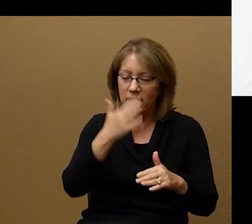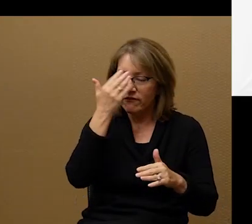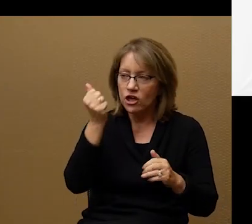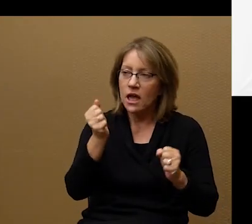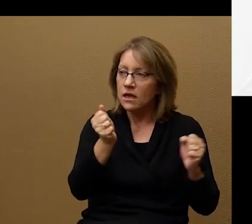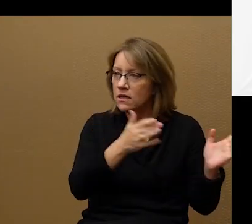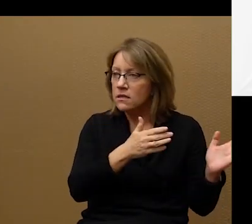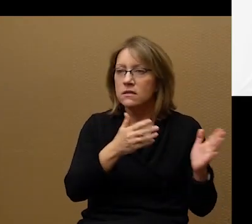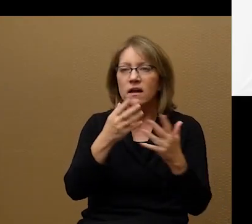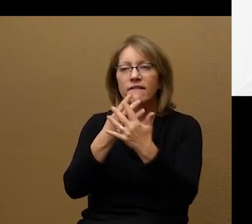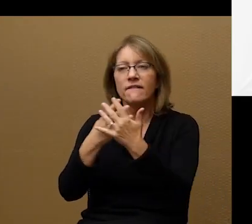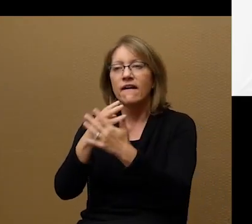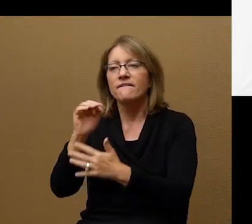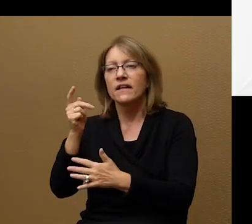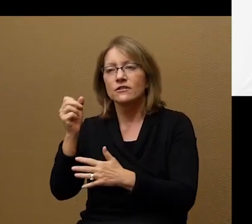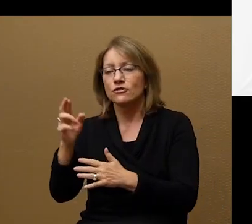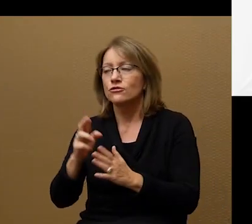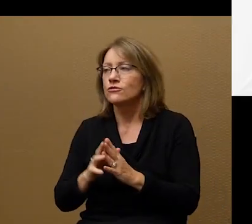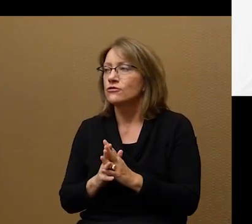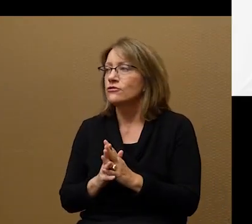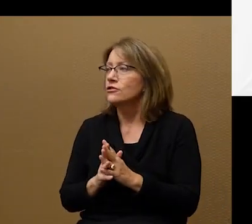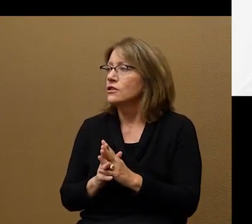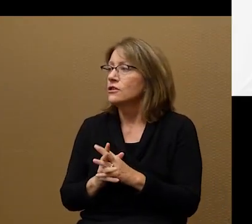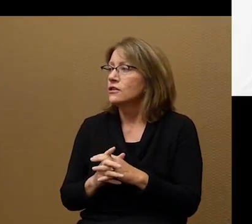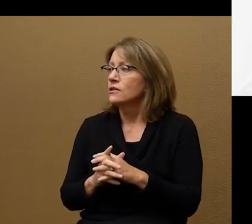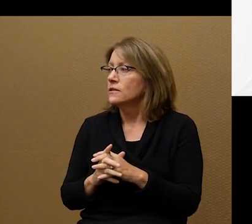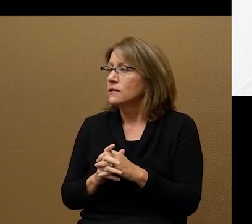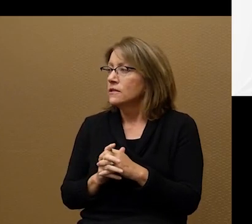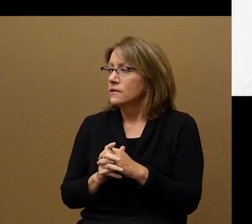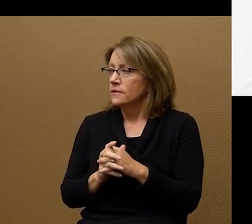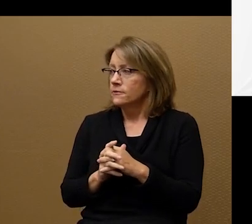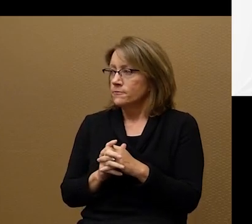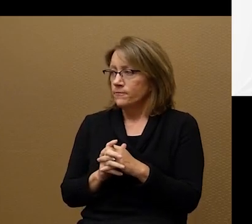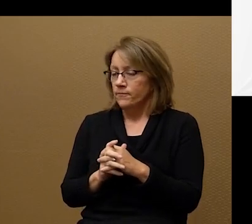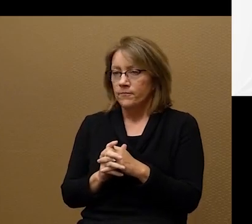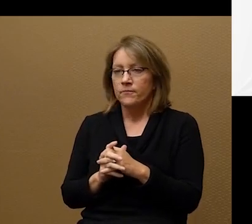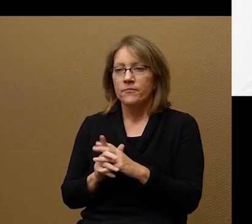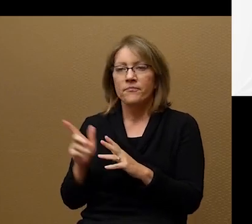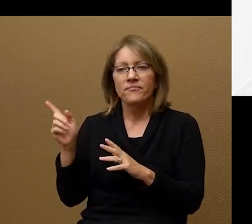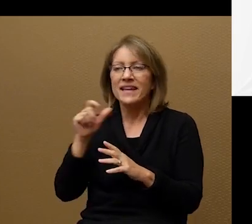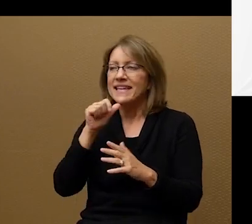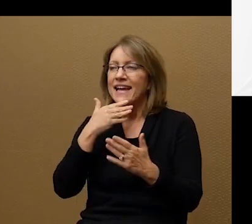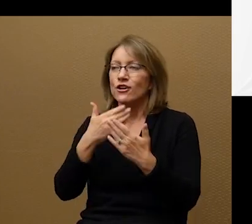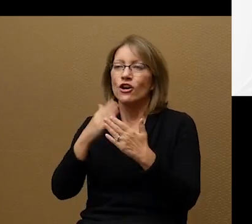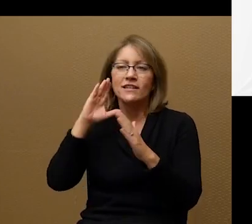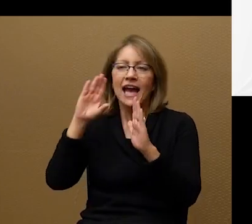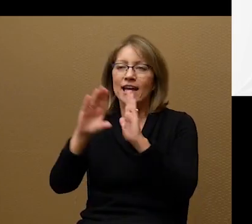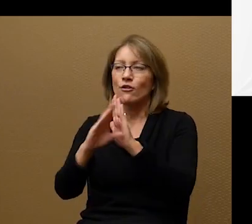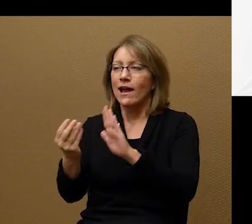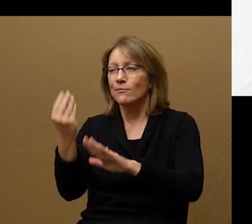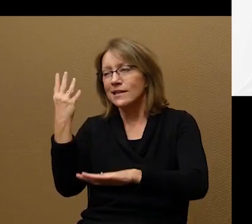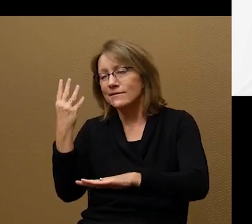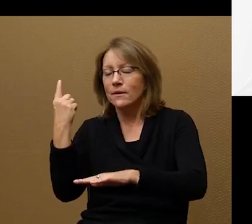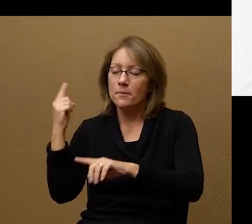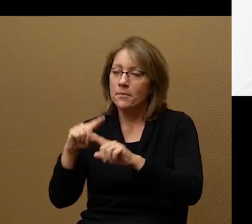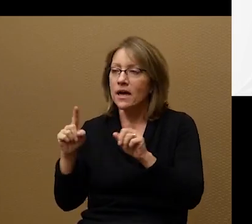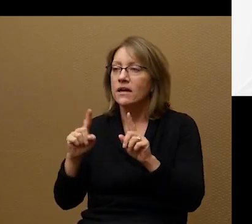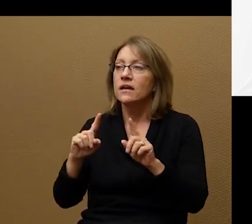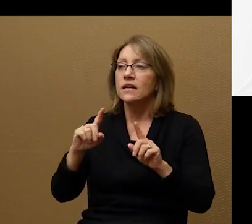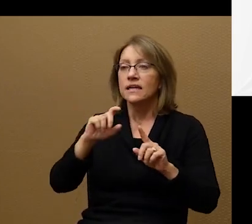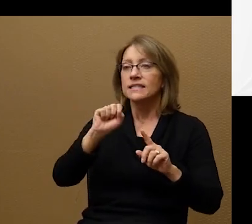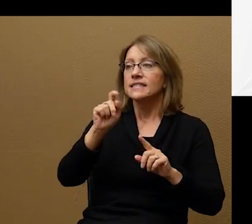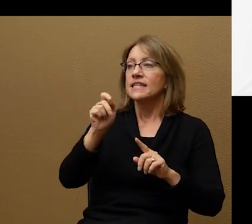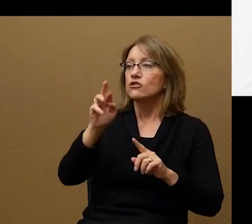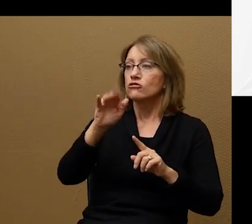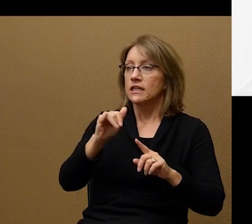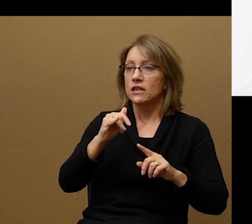really see the diagram, but first how the sensory processing goes is first is